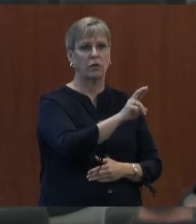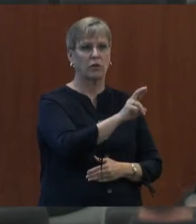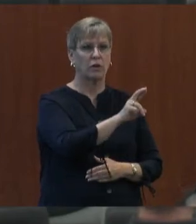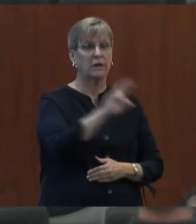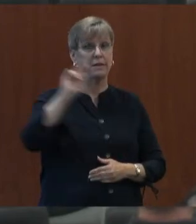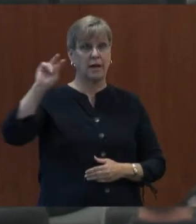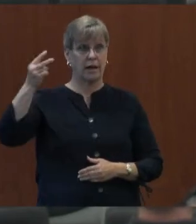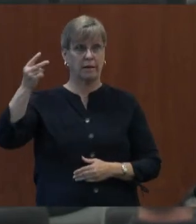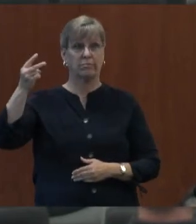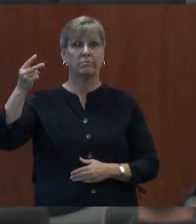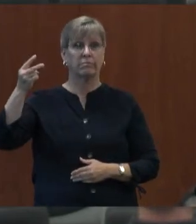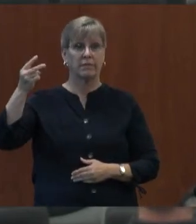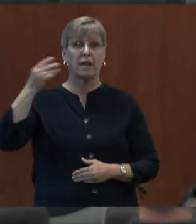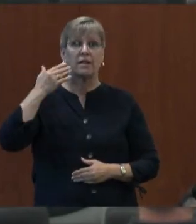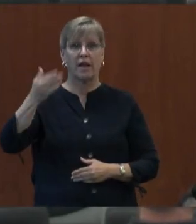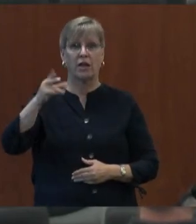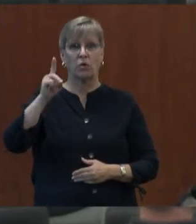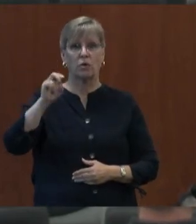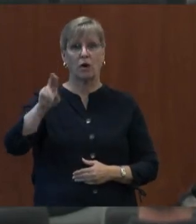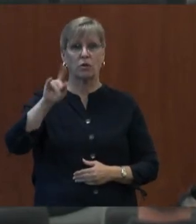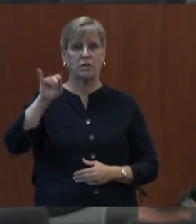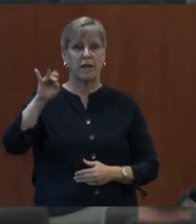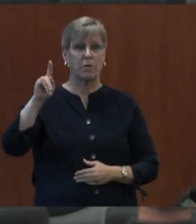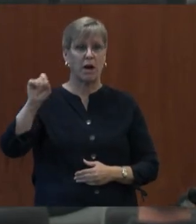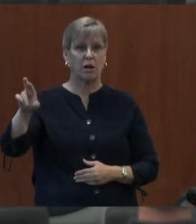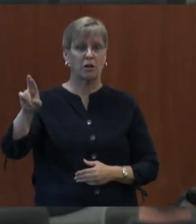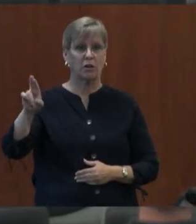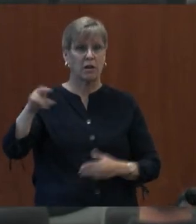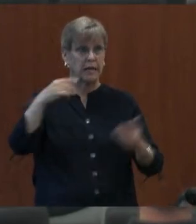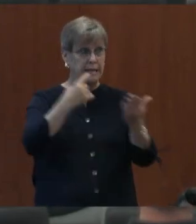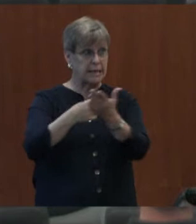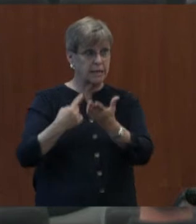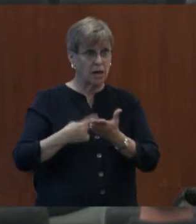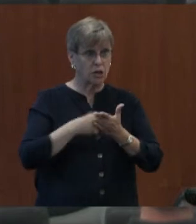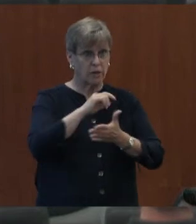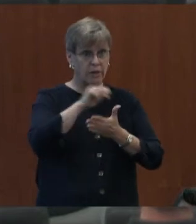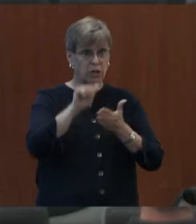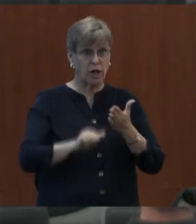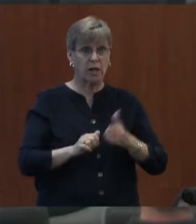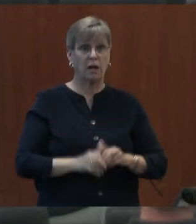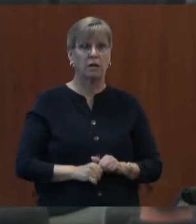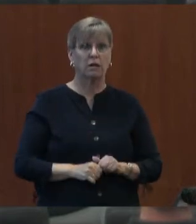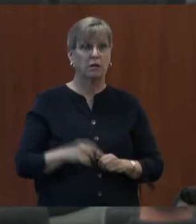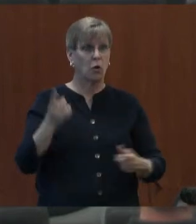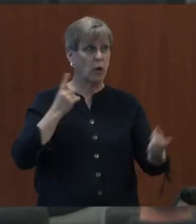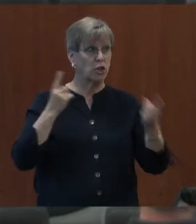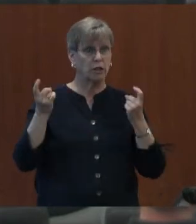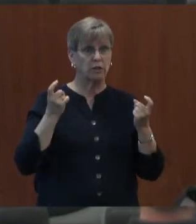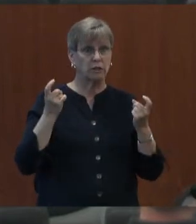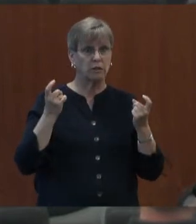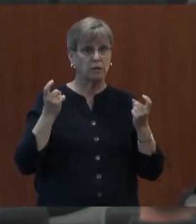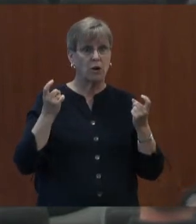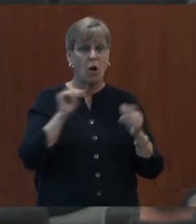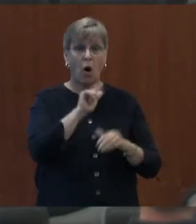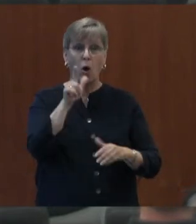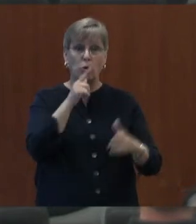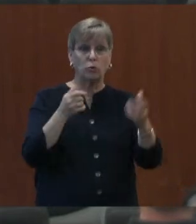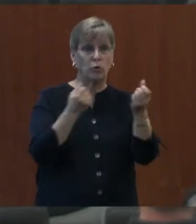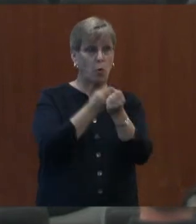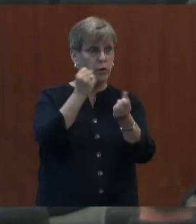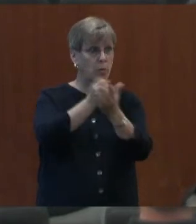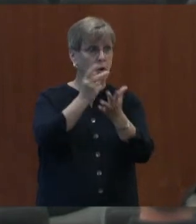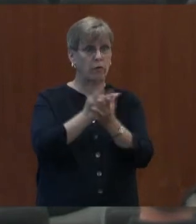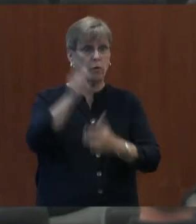Second. Thank you, Dr. Zedmeyer. Any discussion of the agenda? Questions? All those in favor of